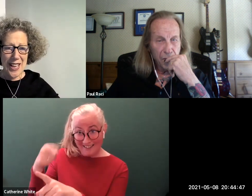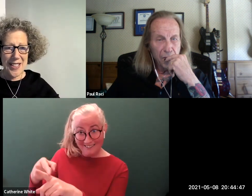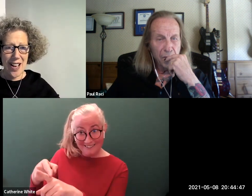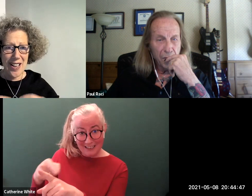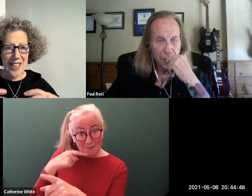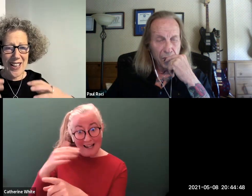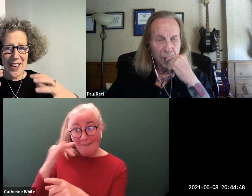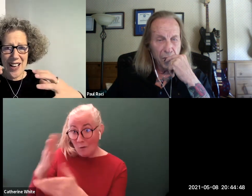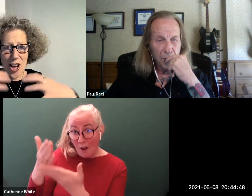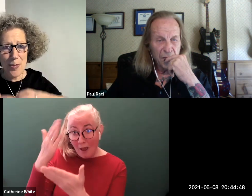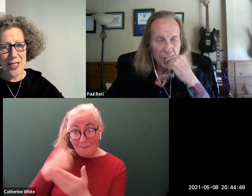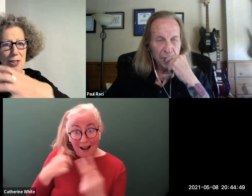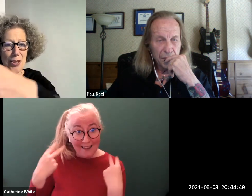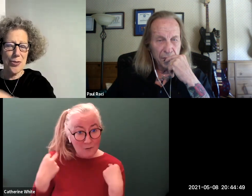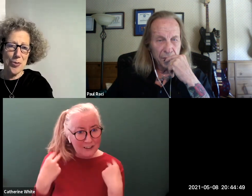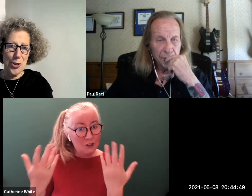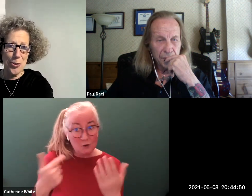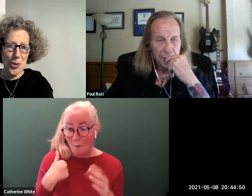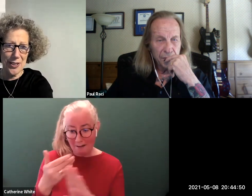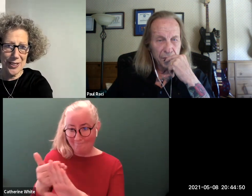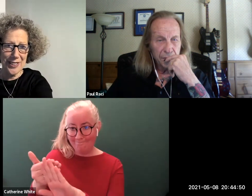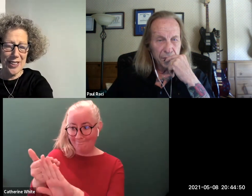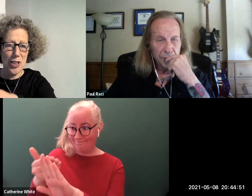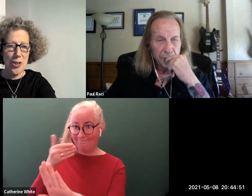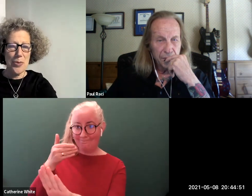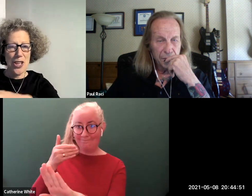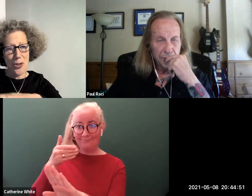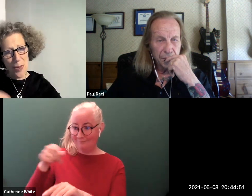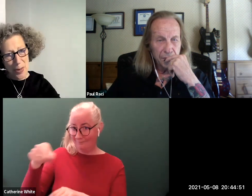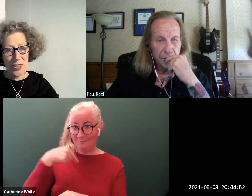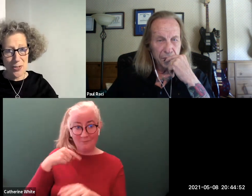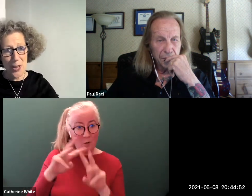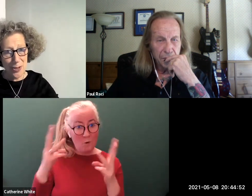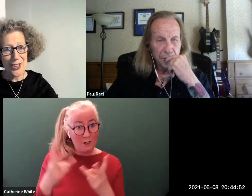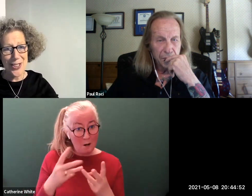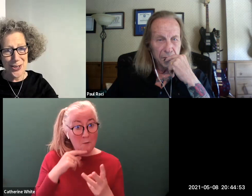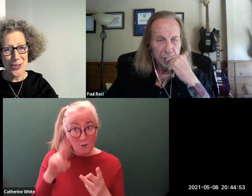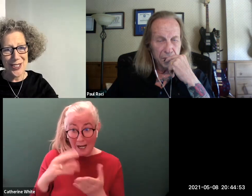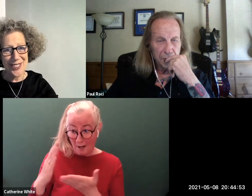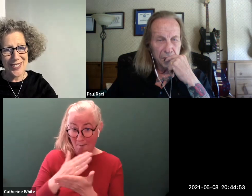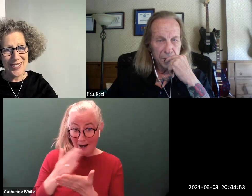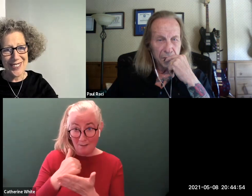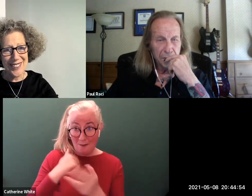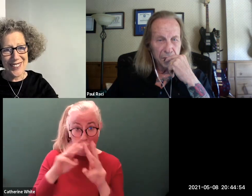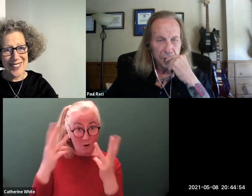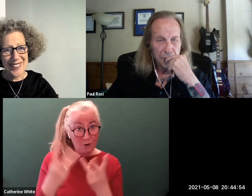But I'm excluded from your world, but you can be part of my world too.